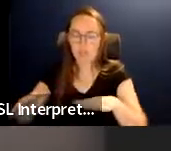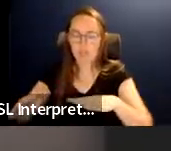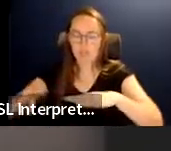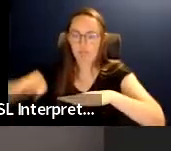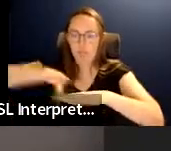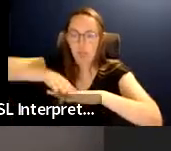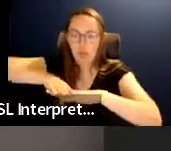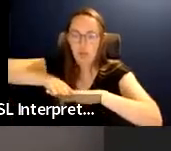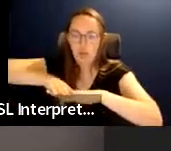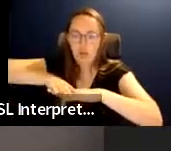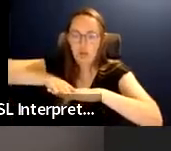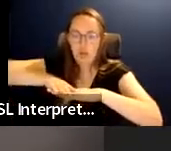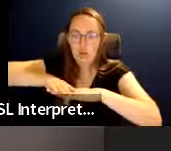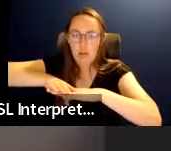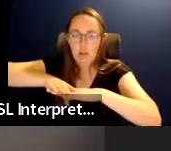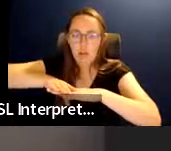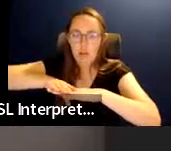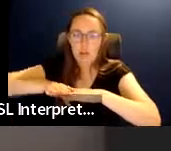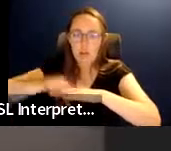slide this over.